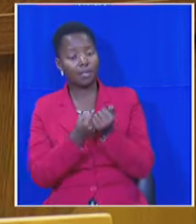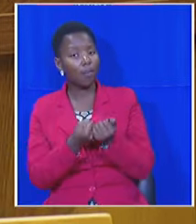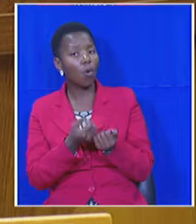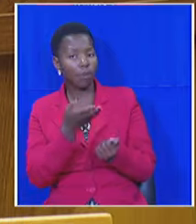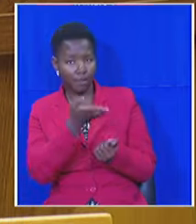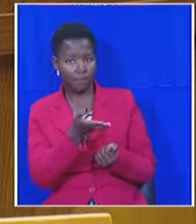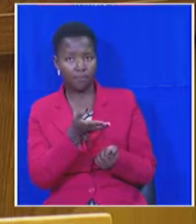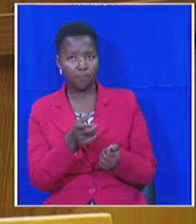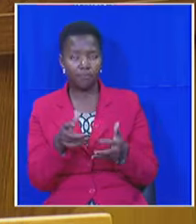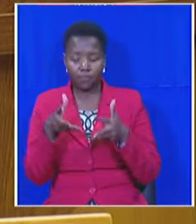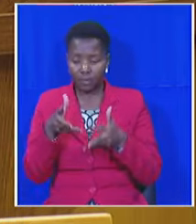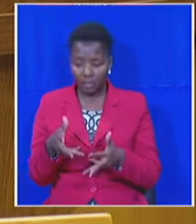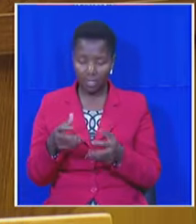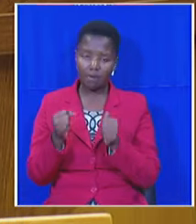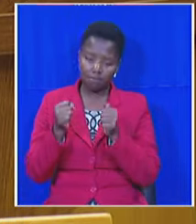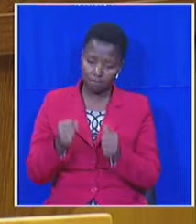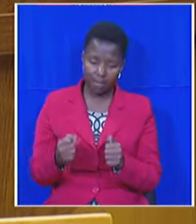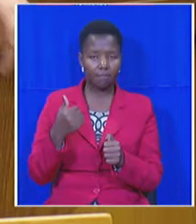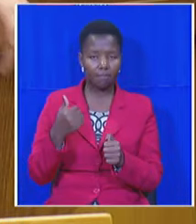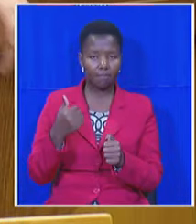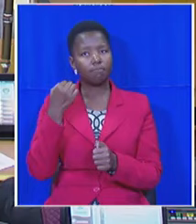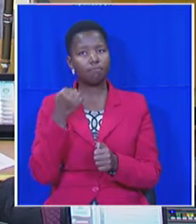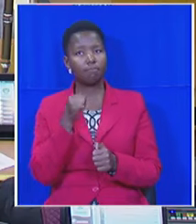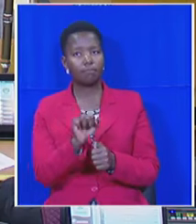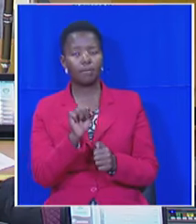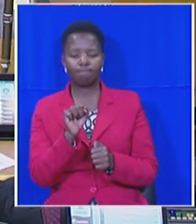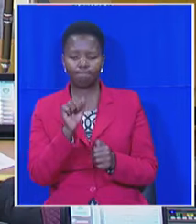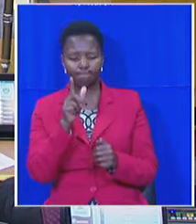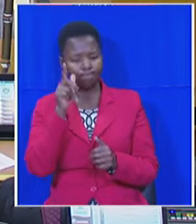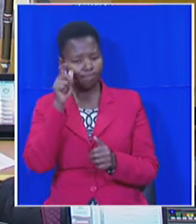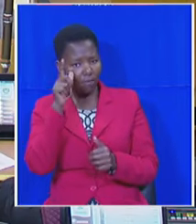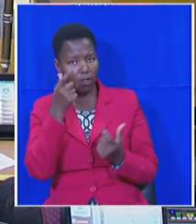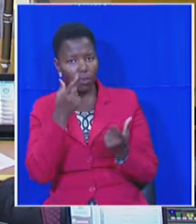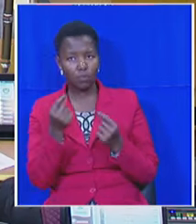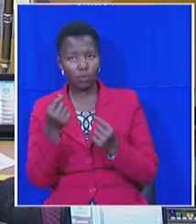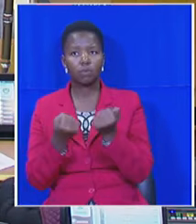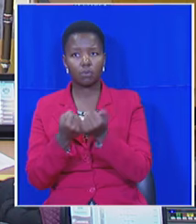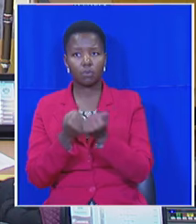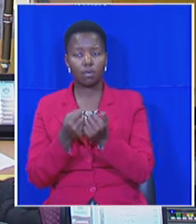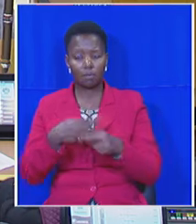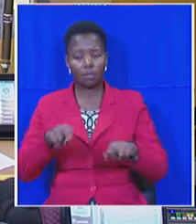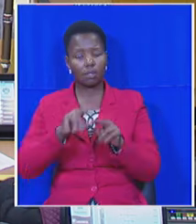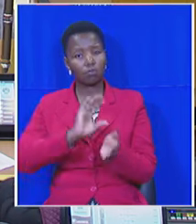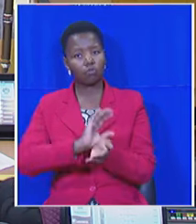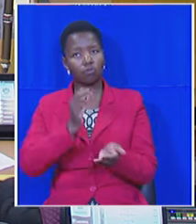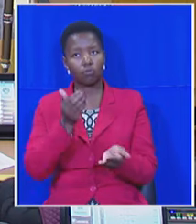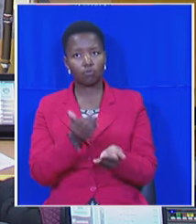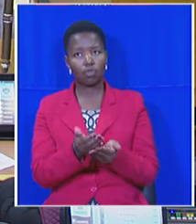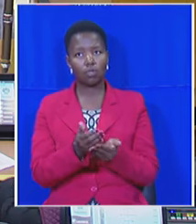we choose to stand against wickedness and support the National Treasury vote